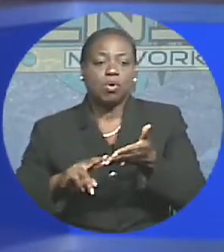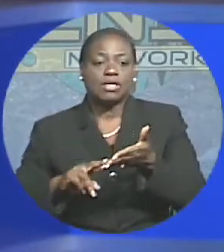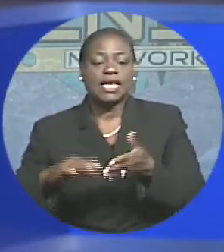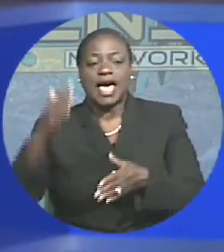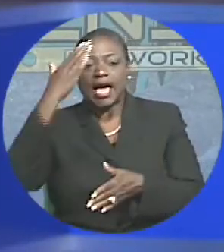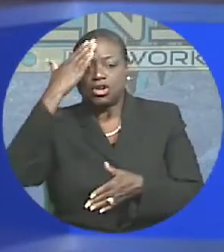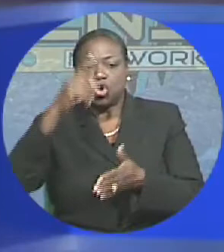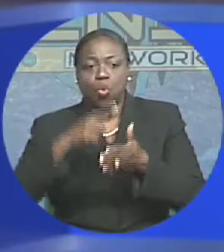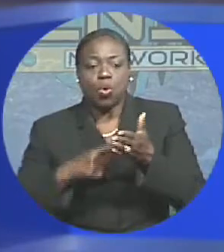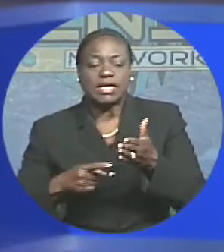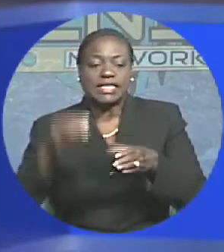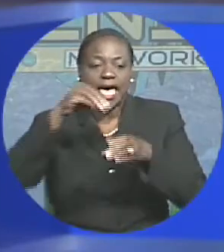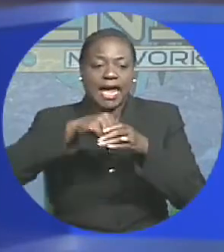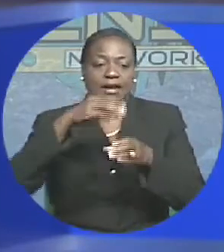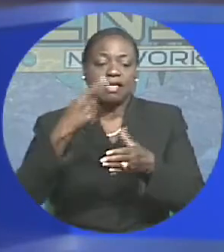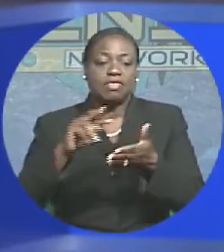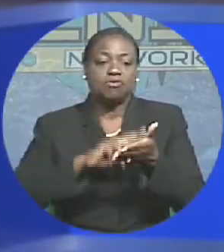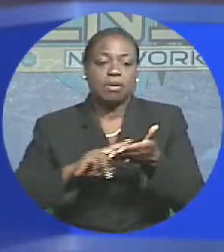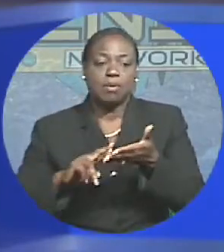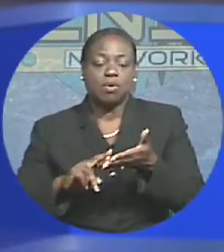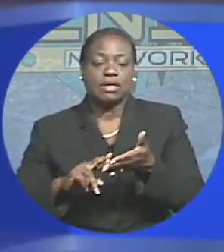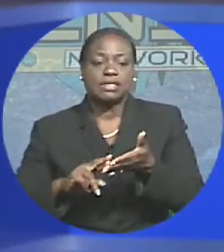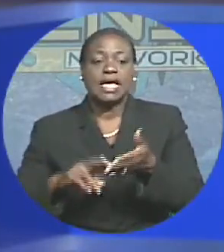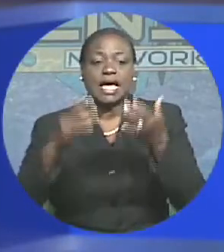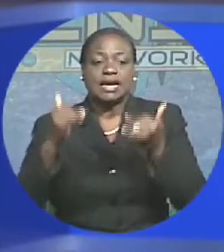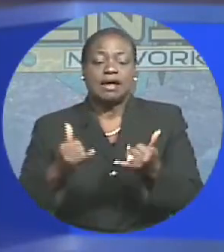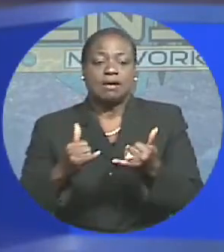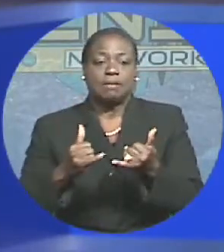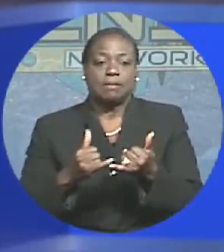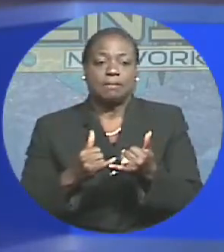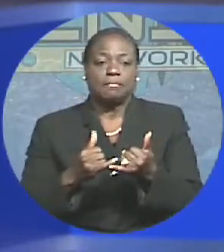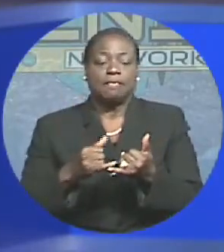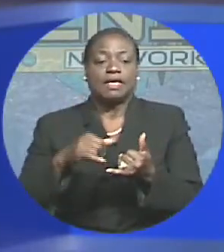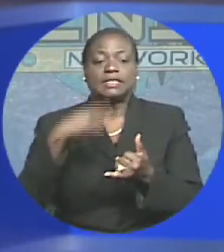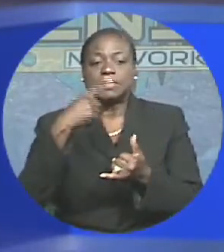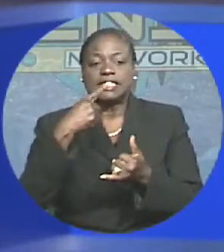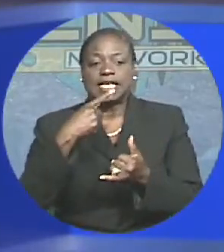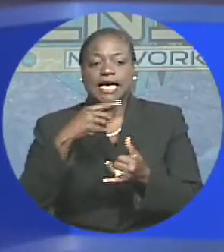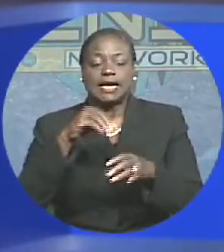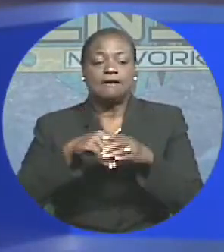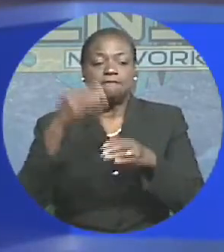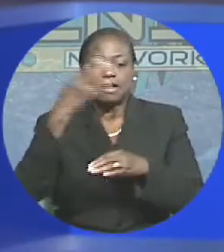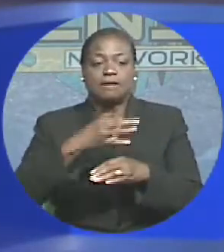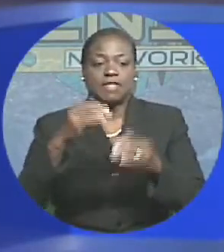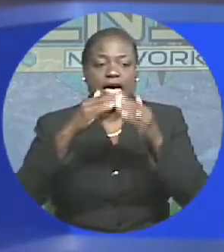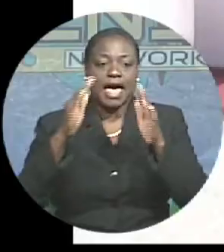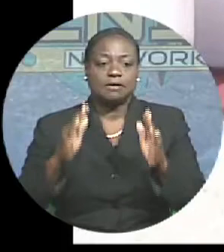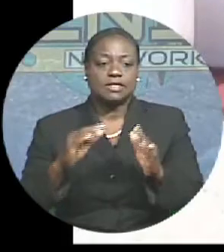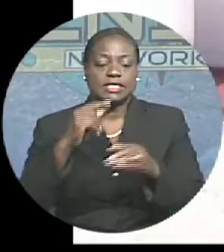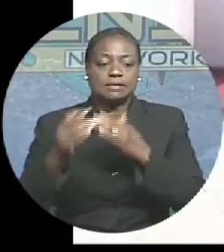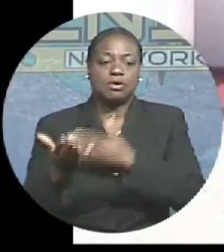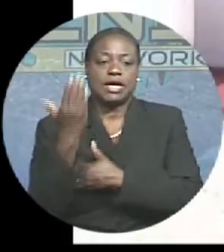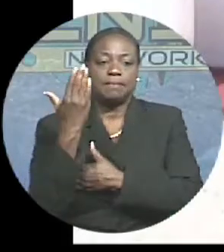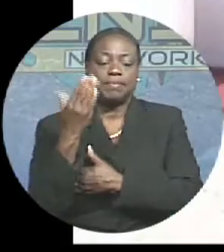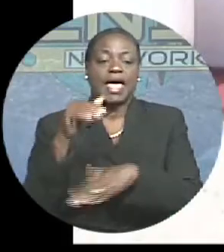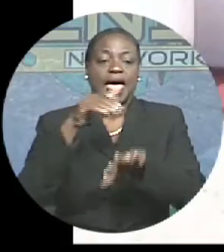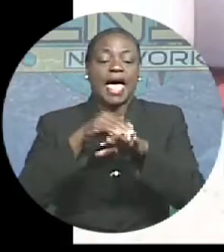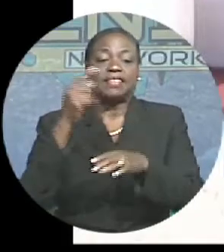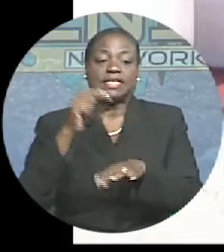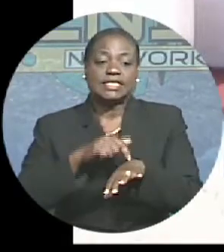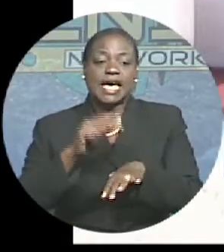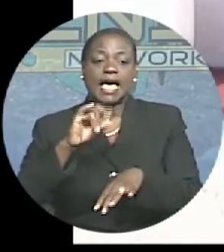information contained. But here's what the National Insurance Board minister told reporters in front of the House of Assembly this morning. At the time, I said